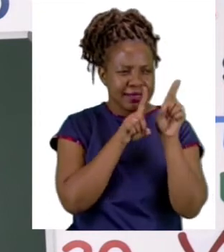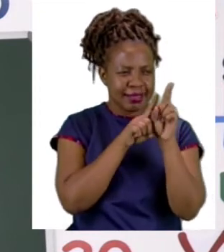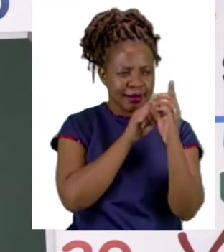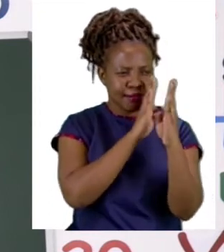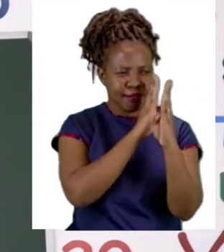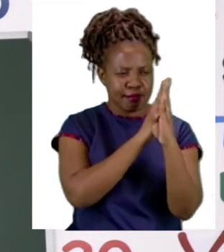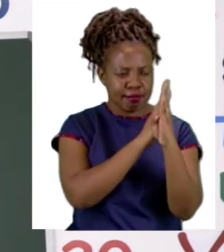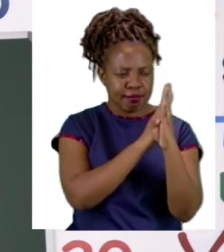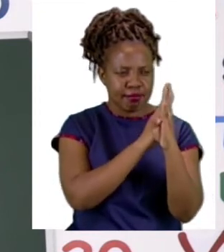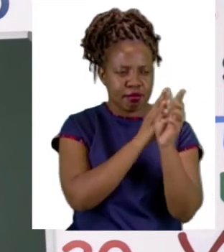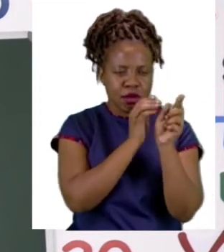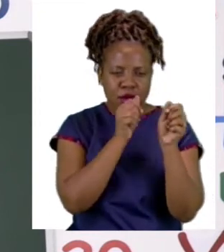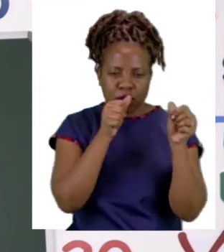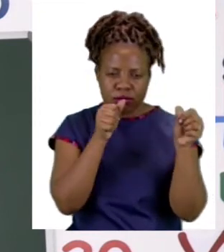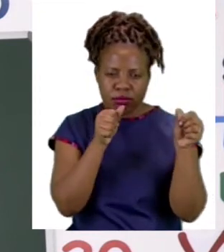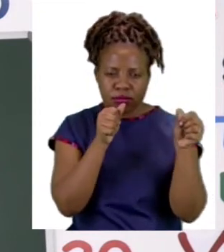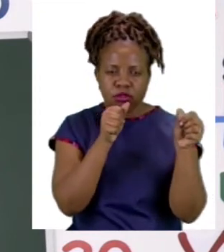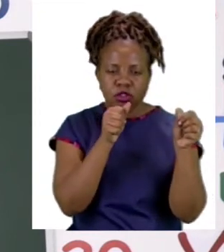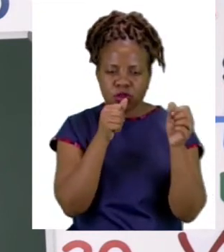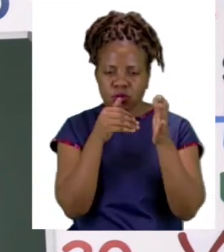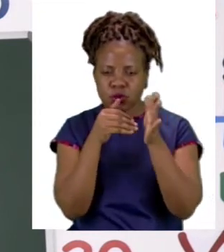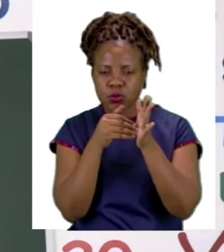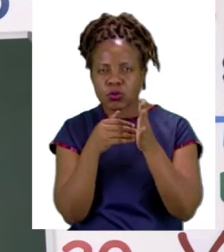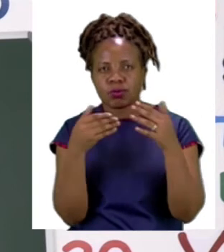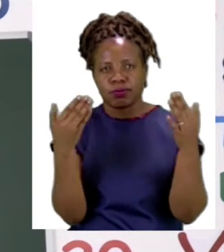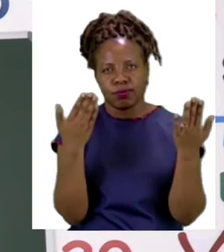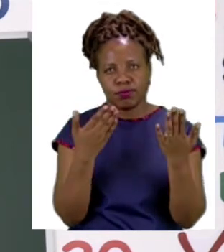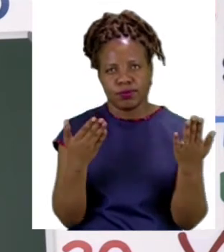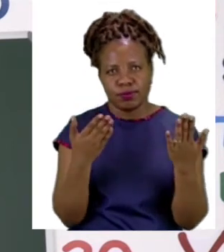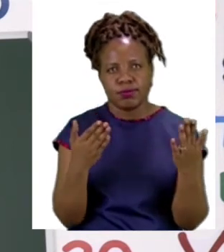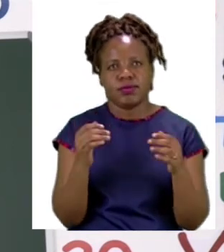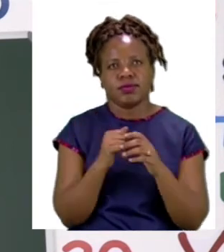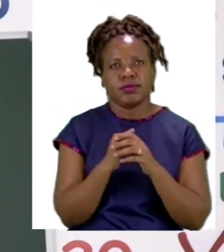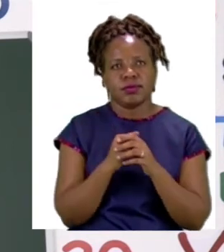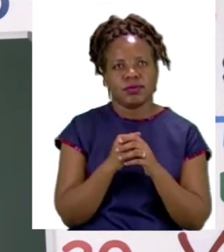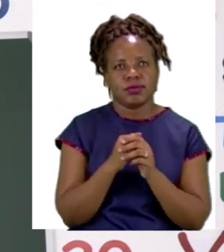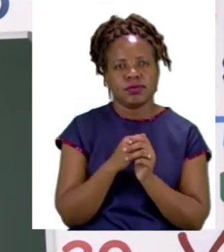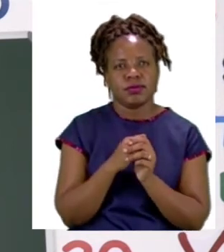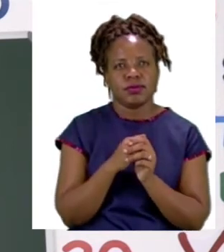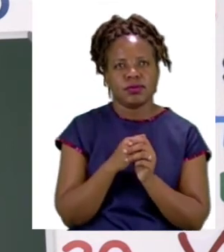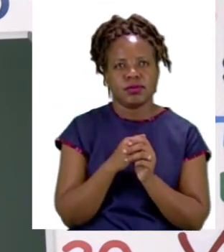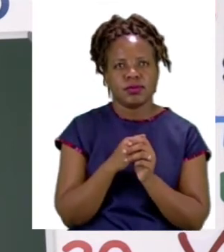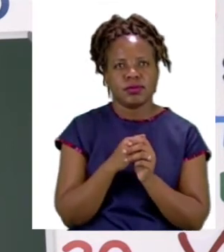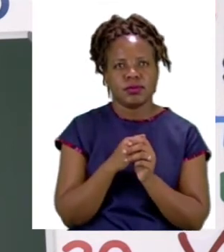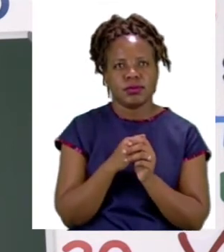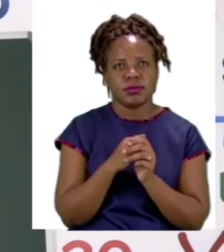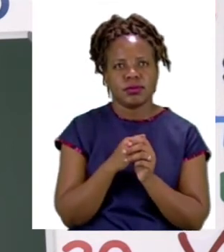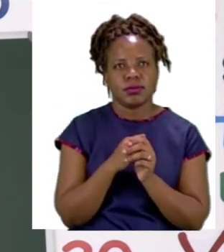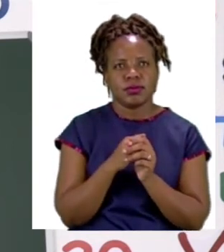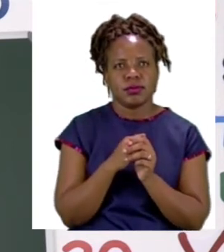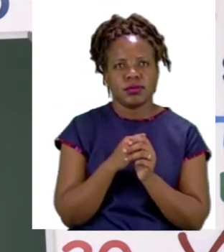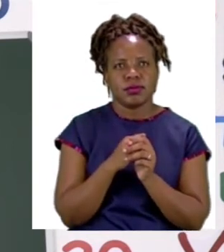with my eyes where it ends in line with my ruler. In this case, it does not get to the